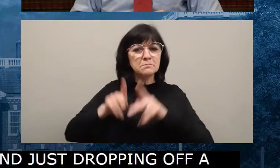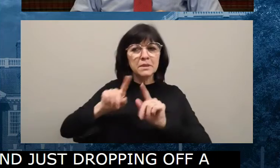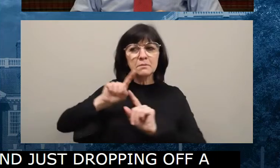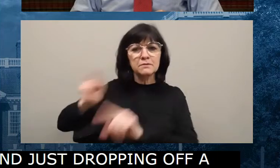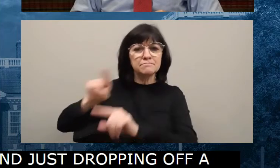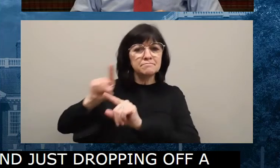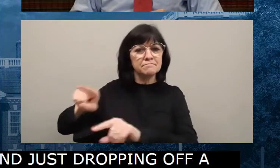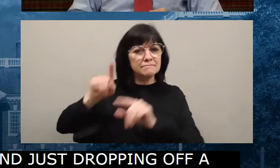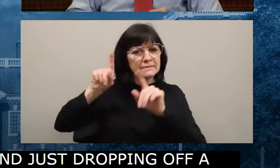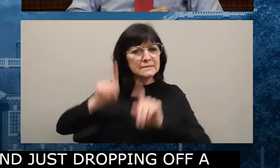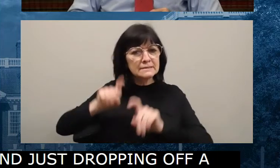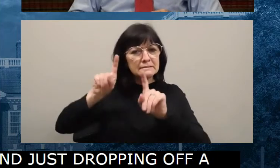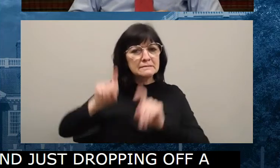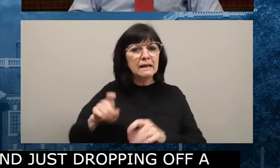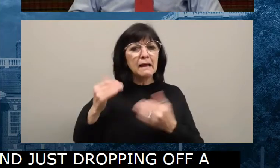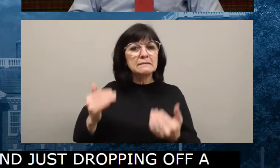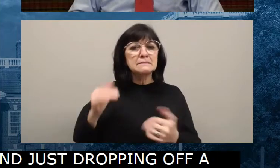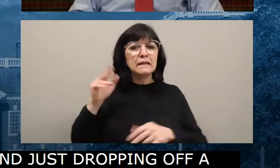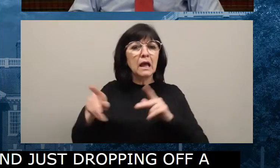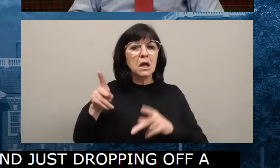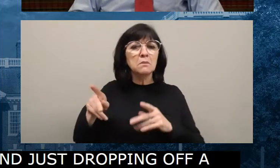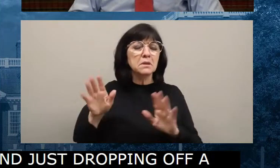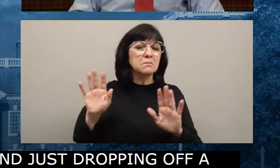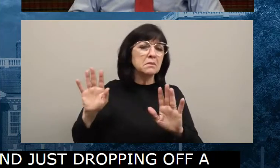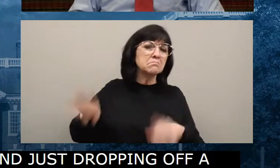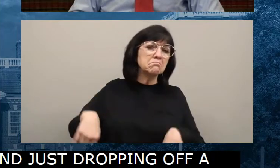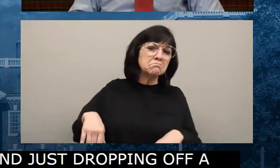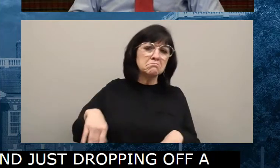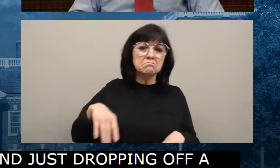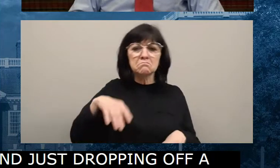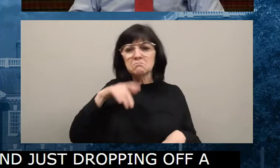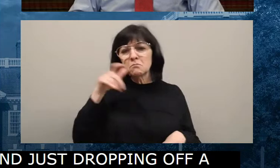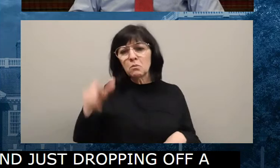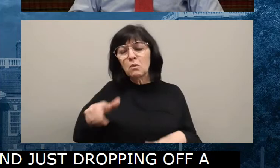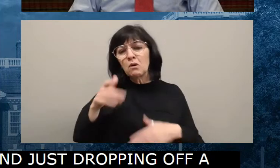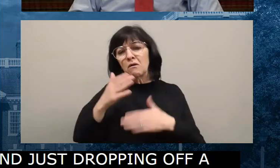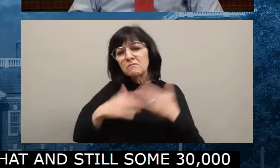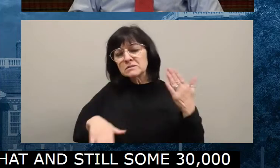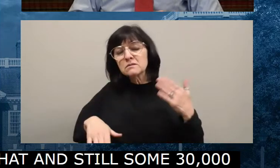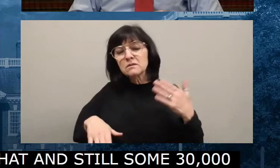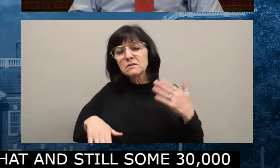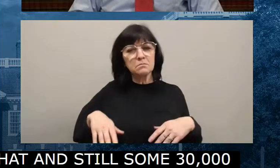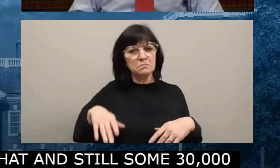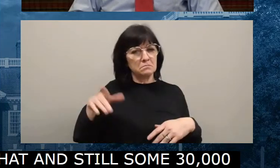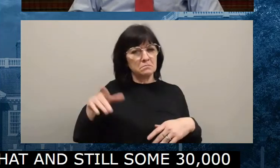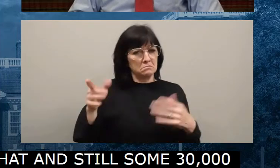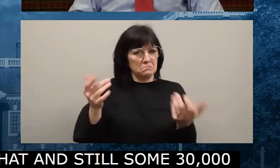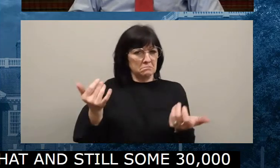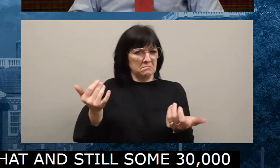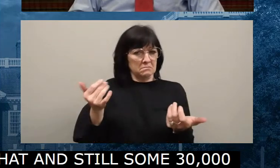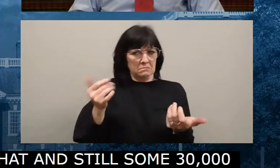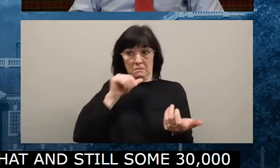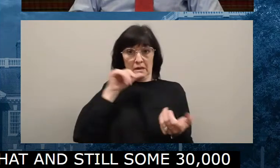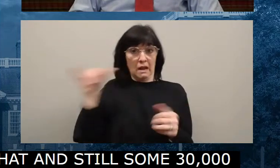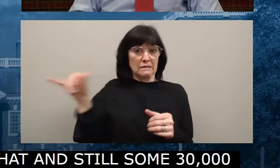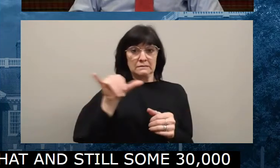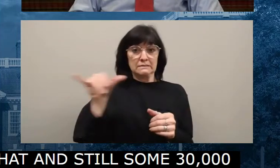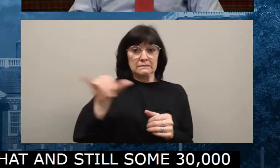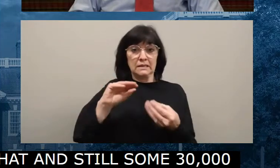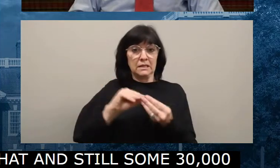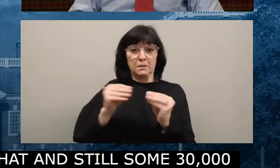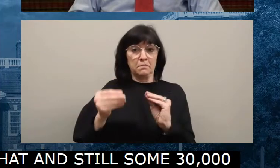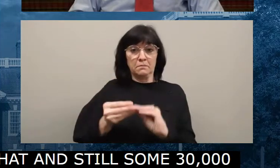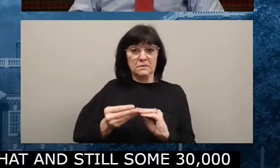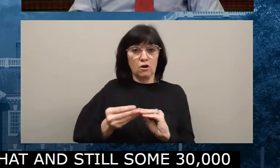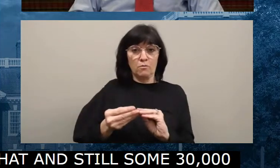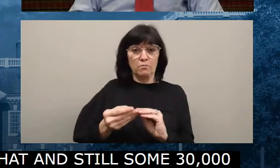week, which is again more than we expected to do. Back when we started this in March